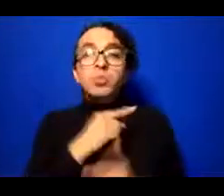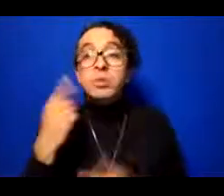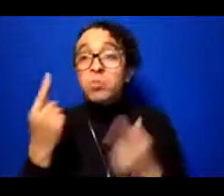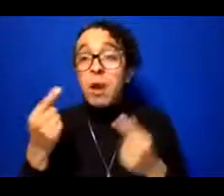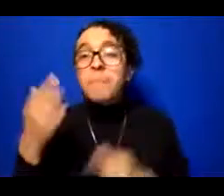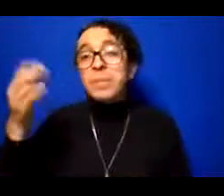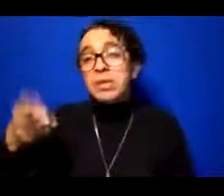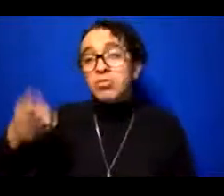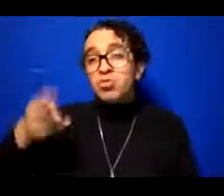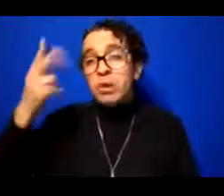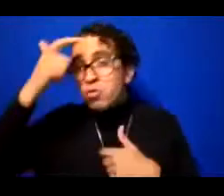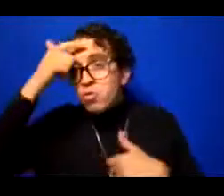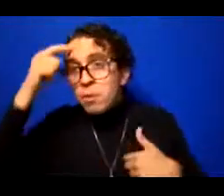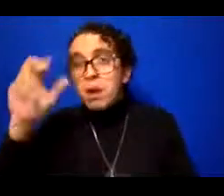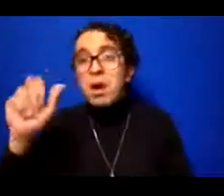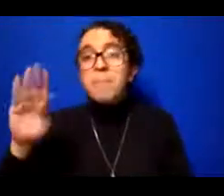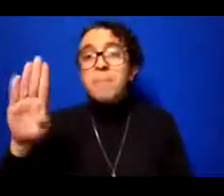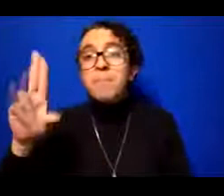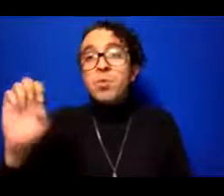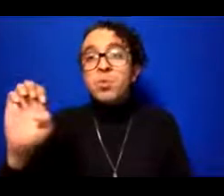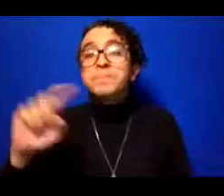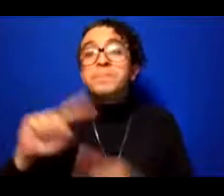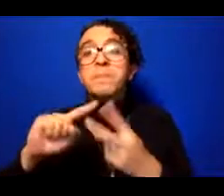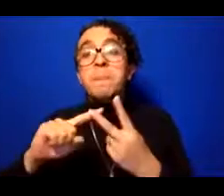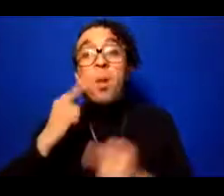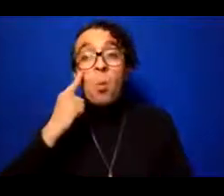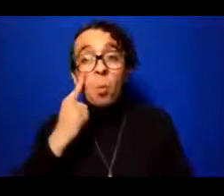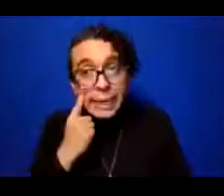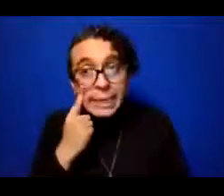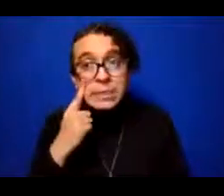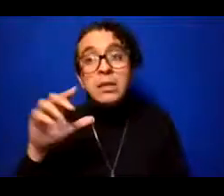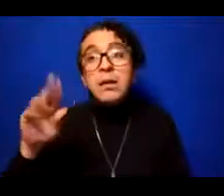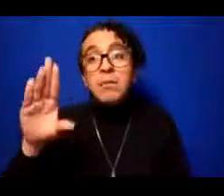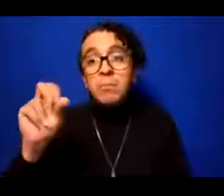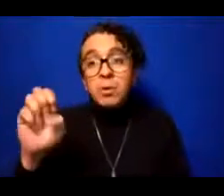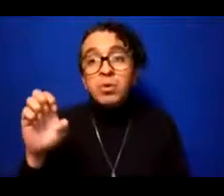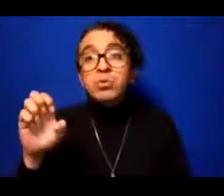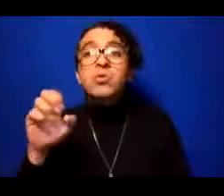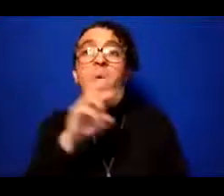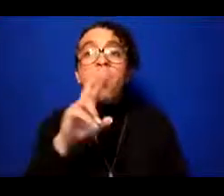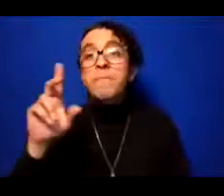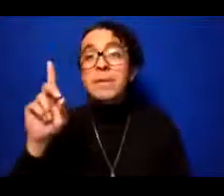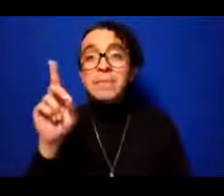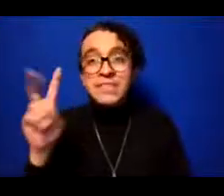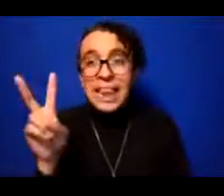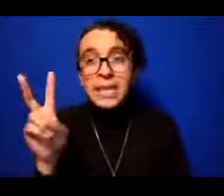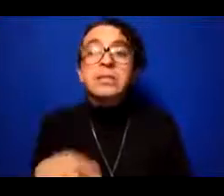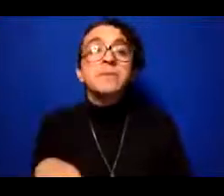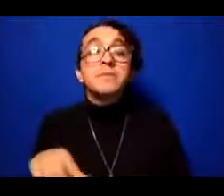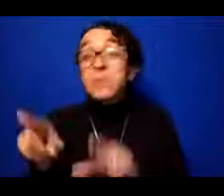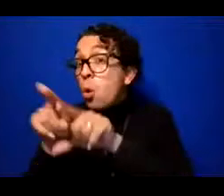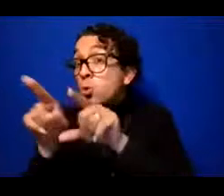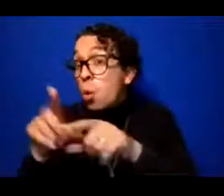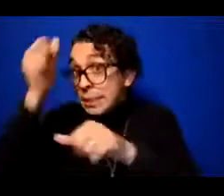abuse. And witnessing abuse or trauma or domestic violence is a very big risk. And that includes sibling on